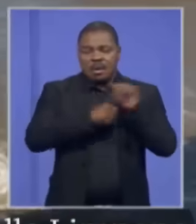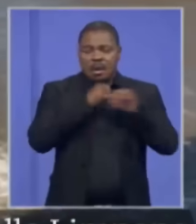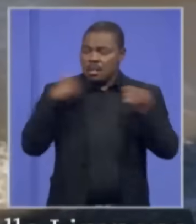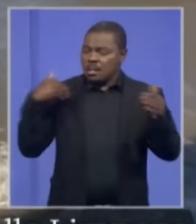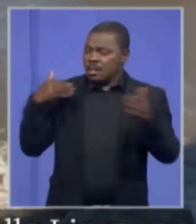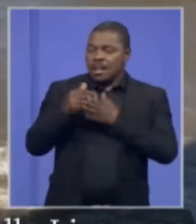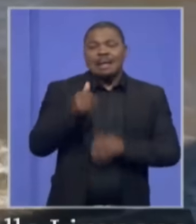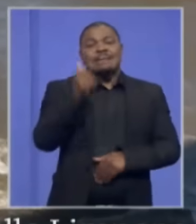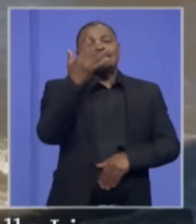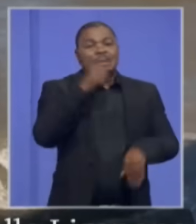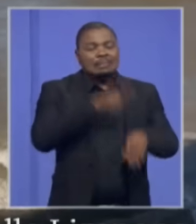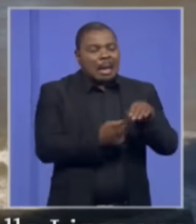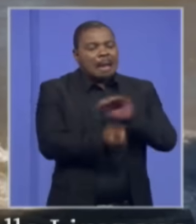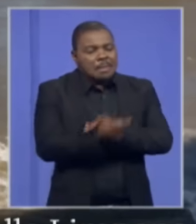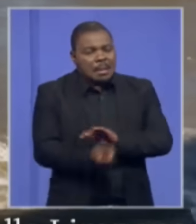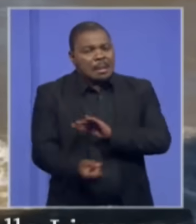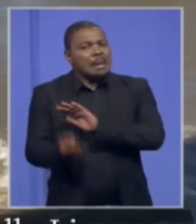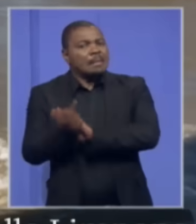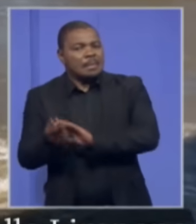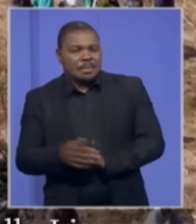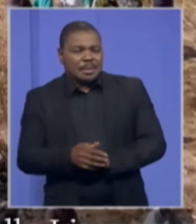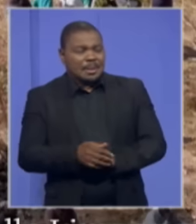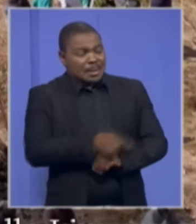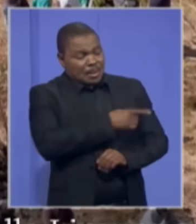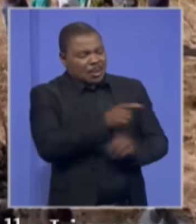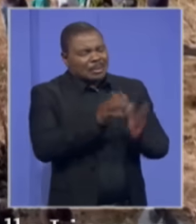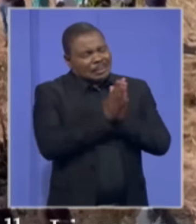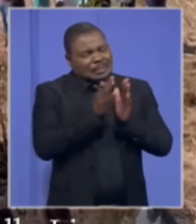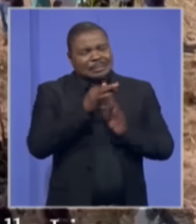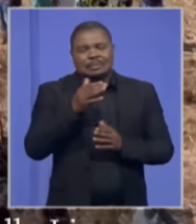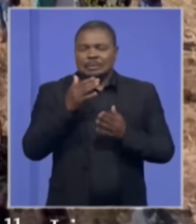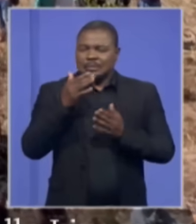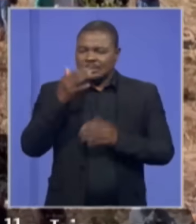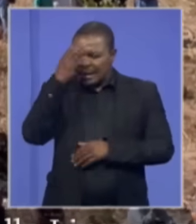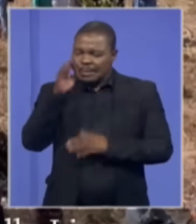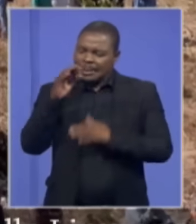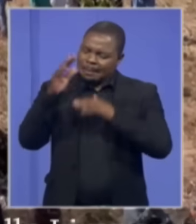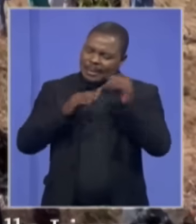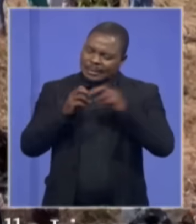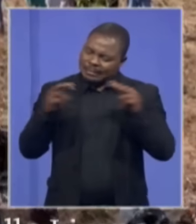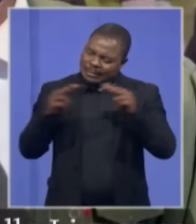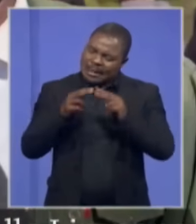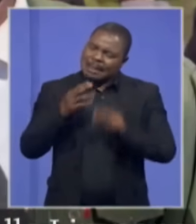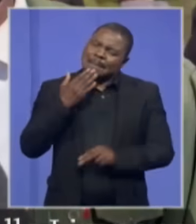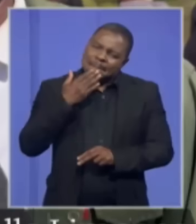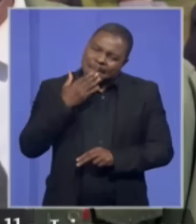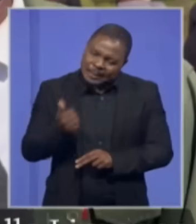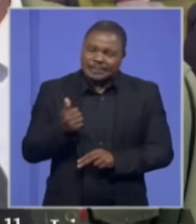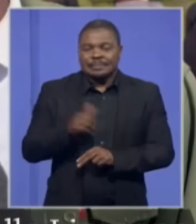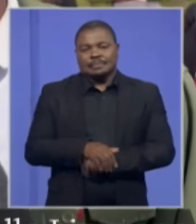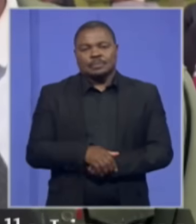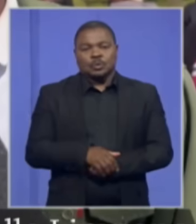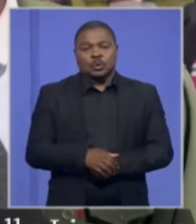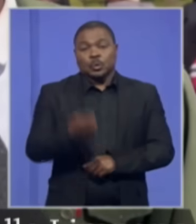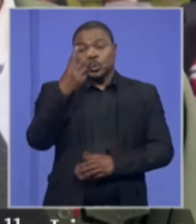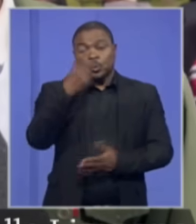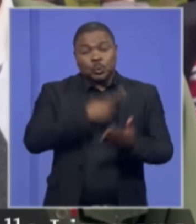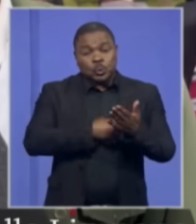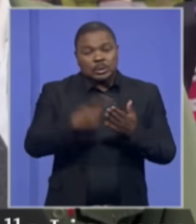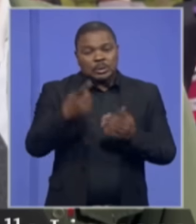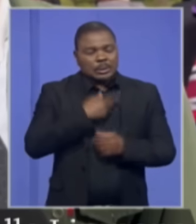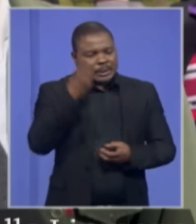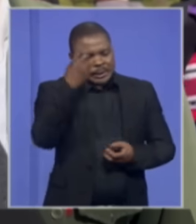Ba ipiletša go mmušo go aga leporogo ka bjako go thibela masetlapelo a mangwe. Re feditše beke tše pedi re nyakana le yena go